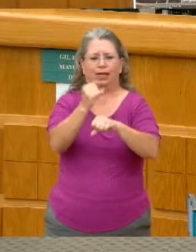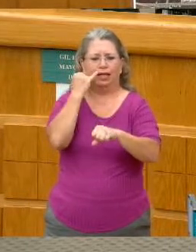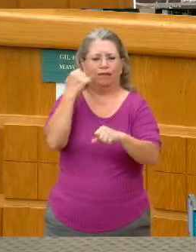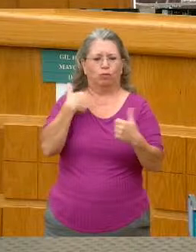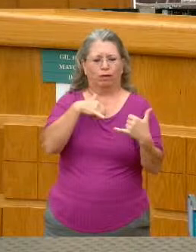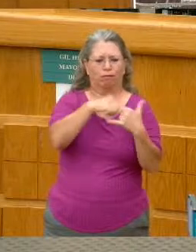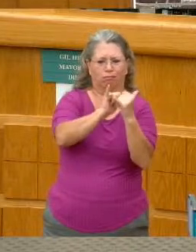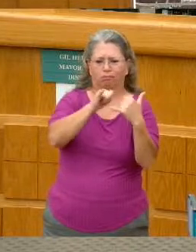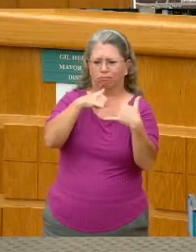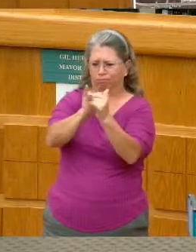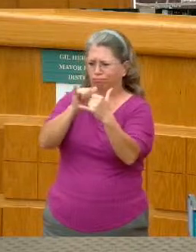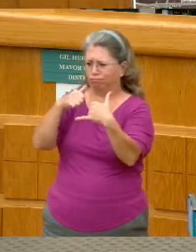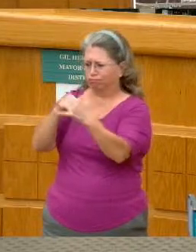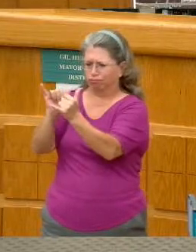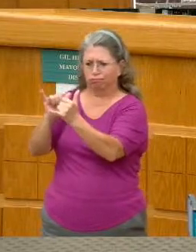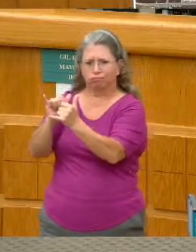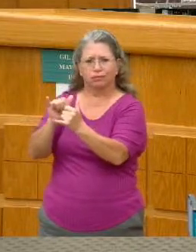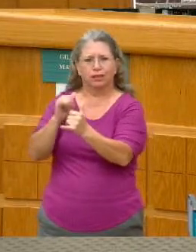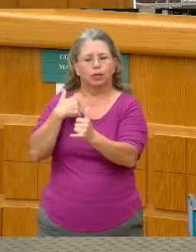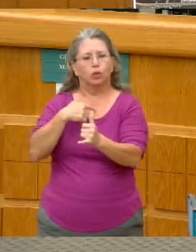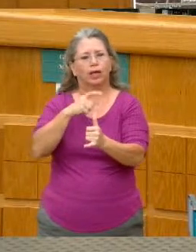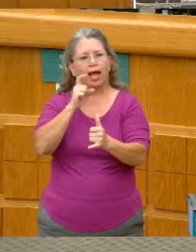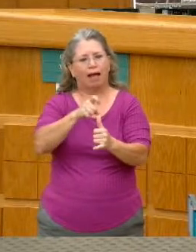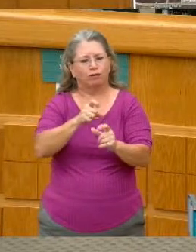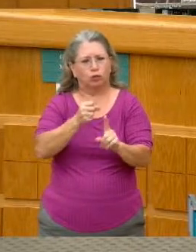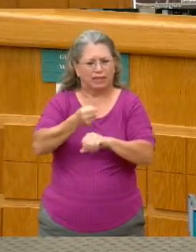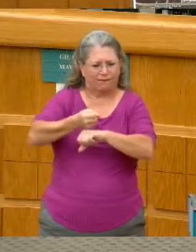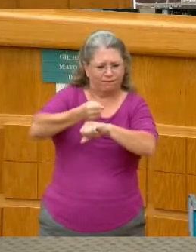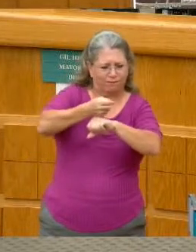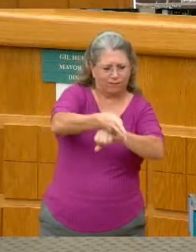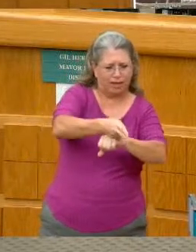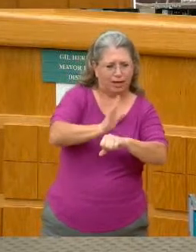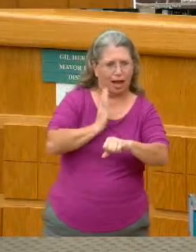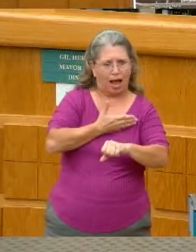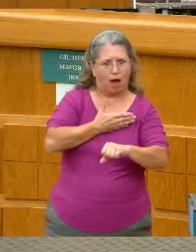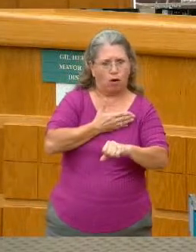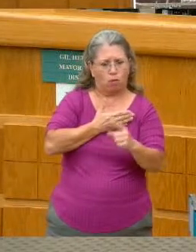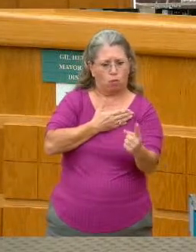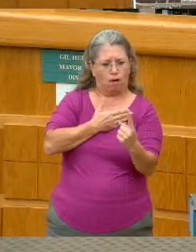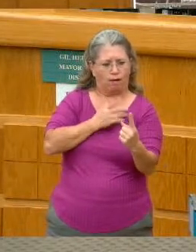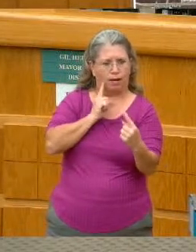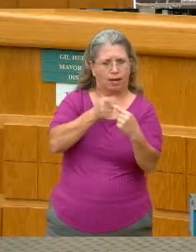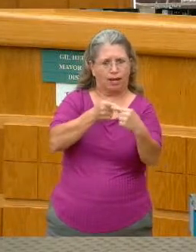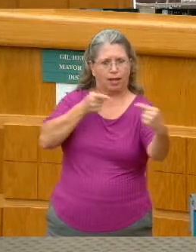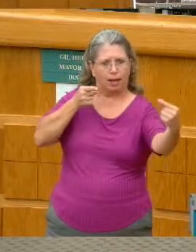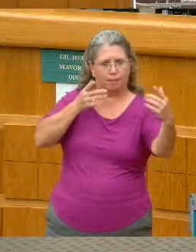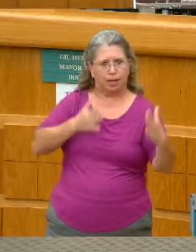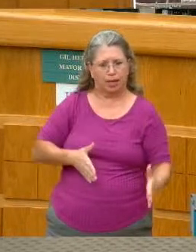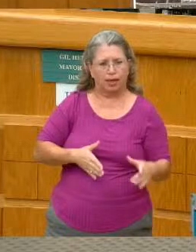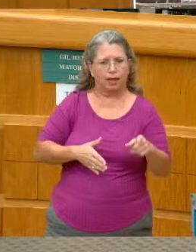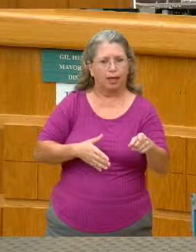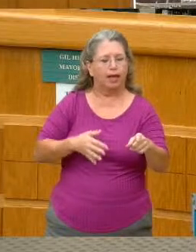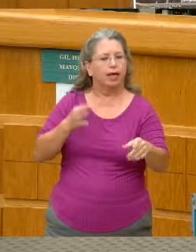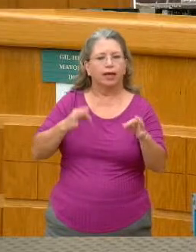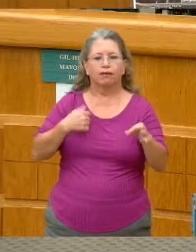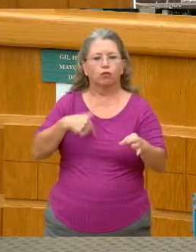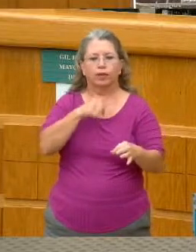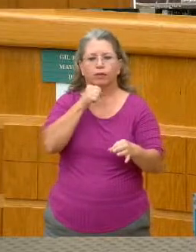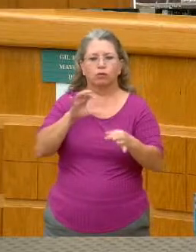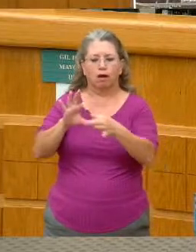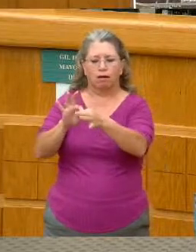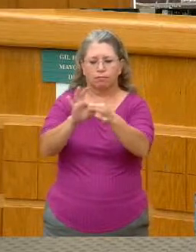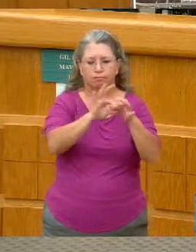to defeat the real enemy if we're not united in keeping it away from us?